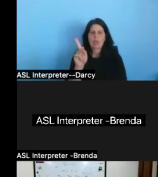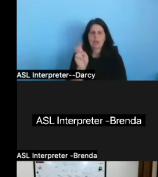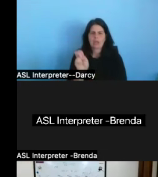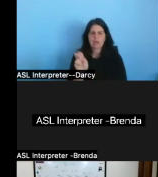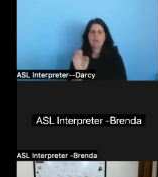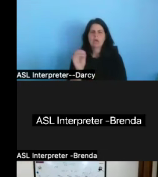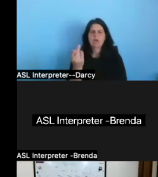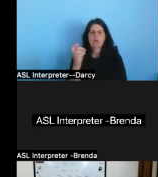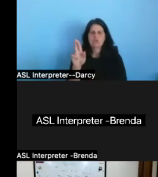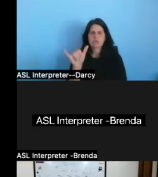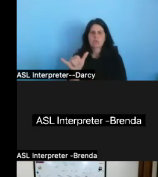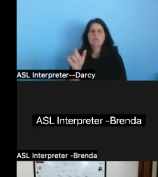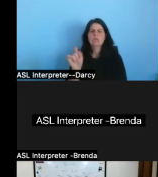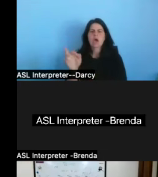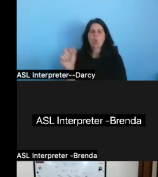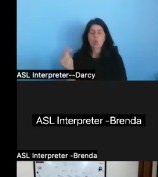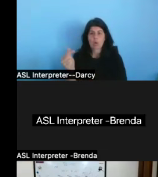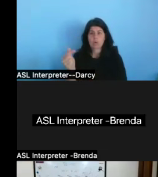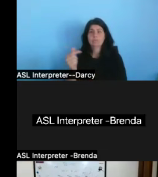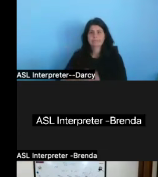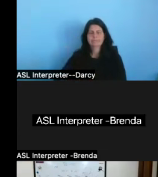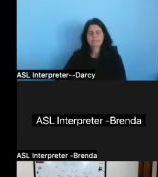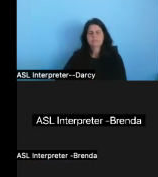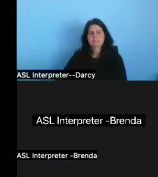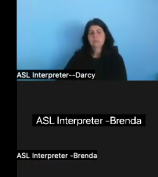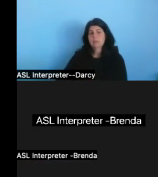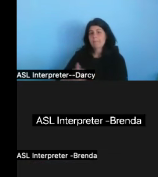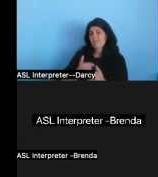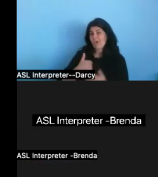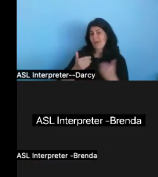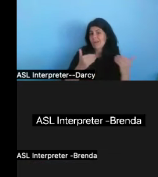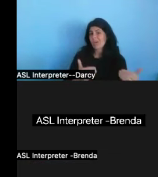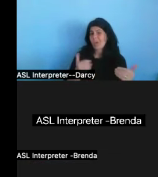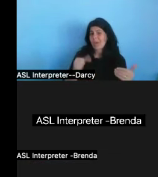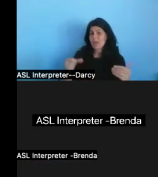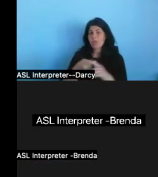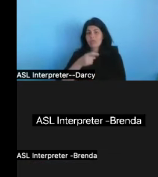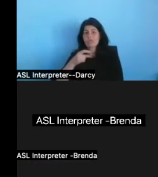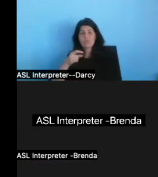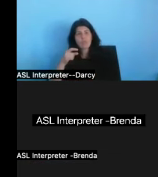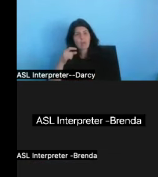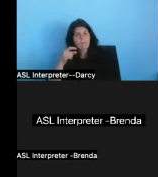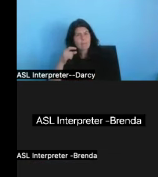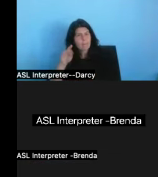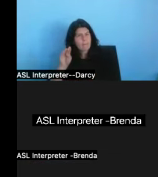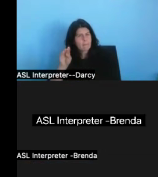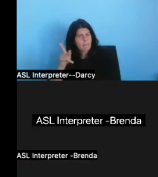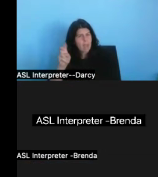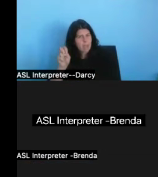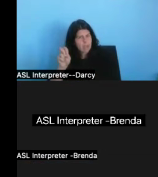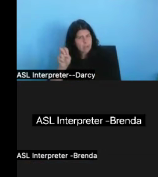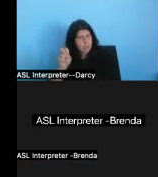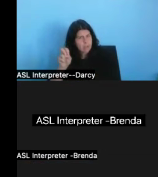talk. Would anybody be from Mike Schoblan, would anybody be able to tap into the real-time detection